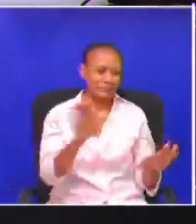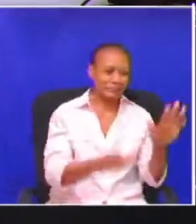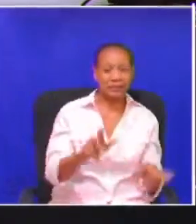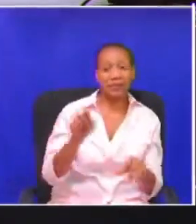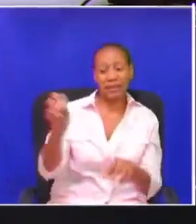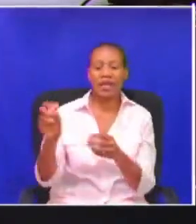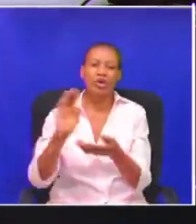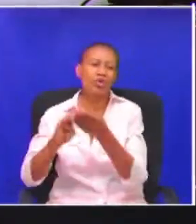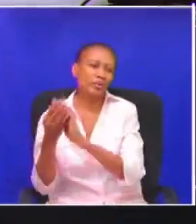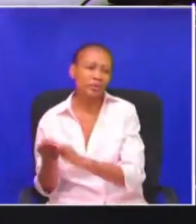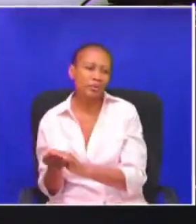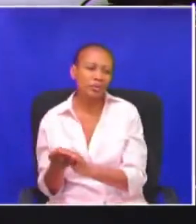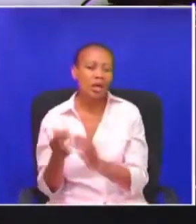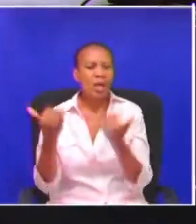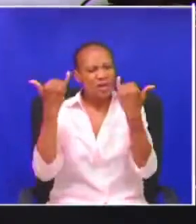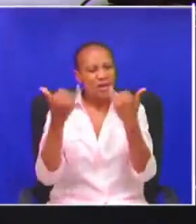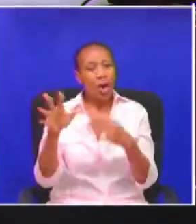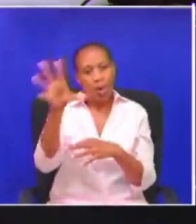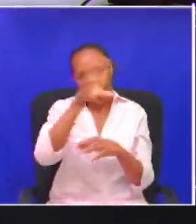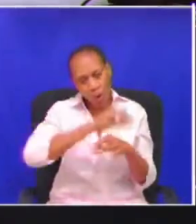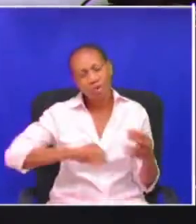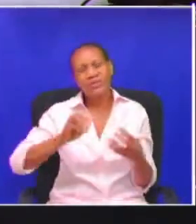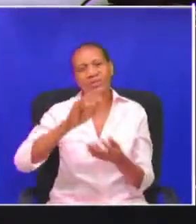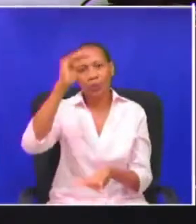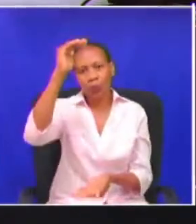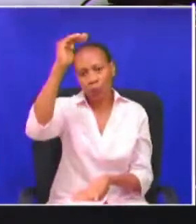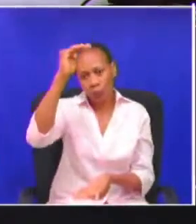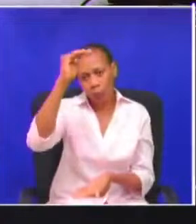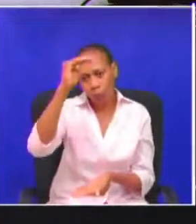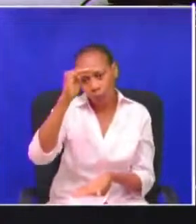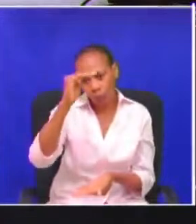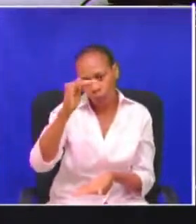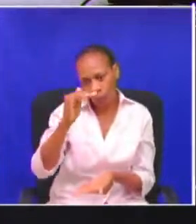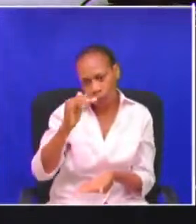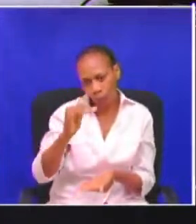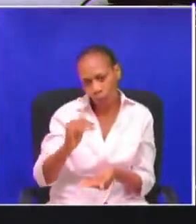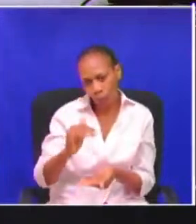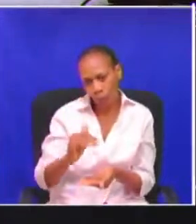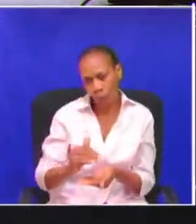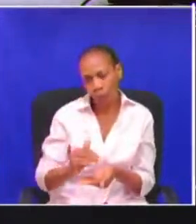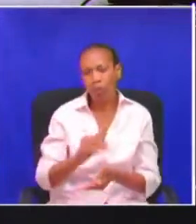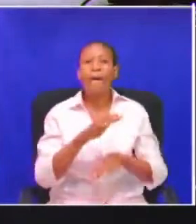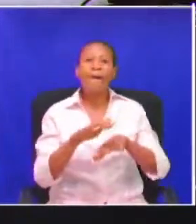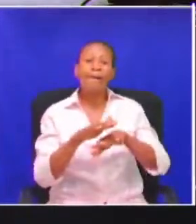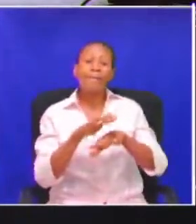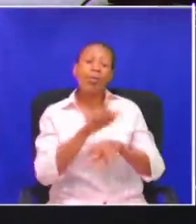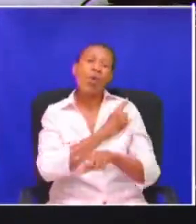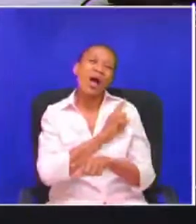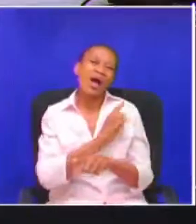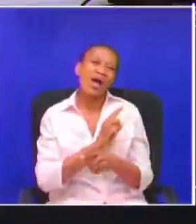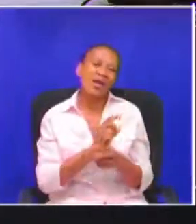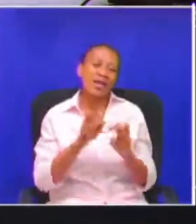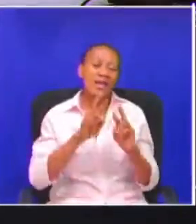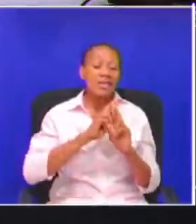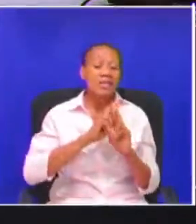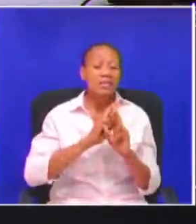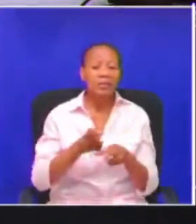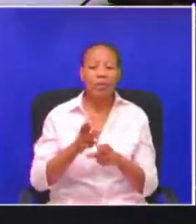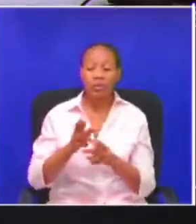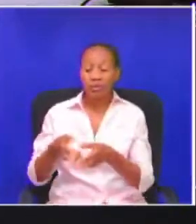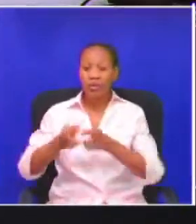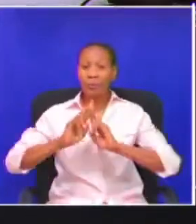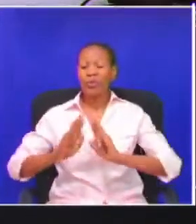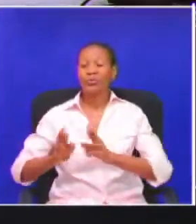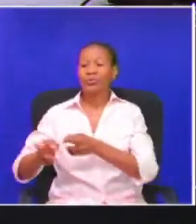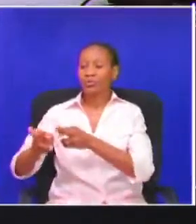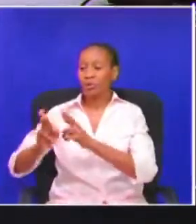has really come down quite significantly. And this is based on reports that one keeps hearing